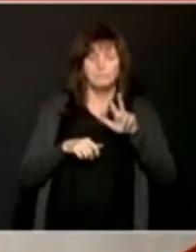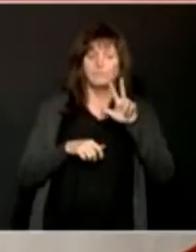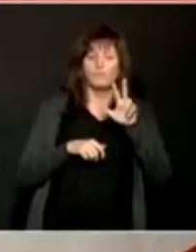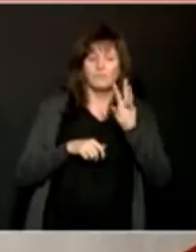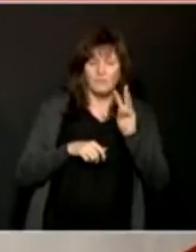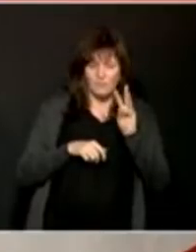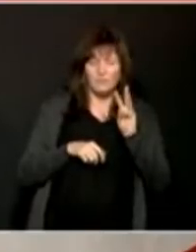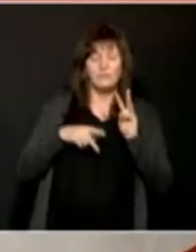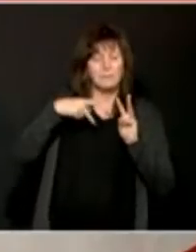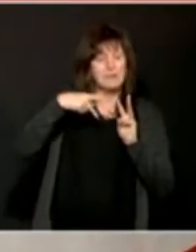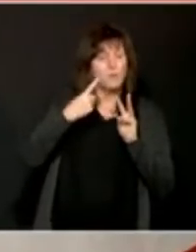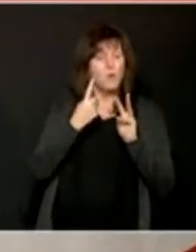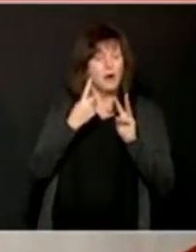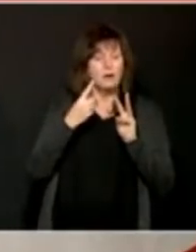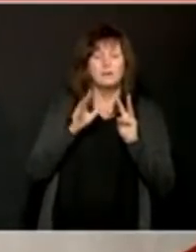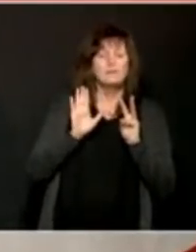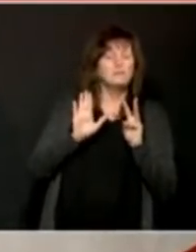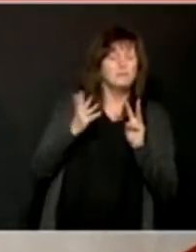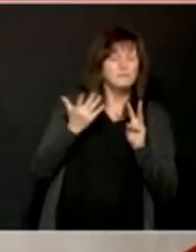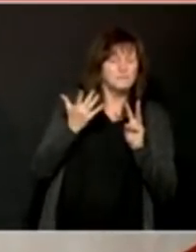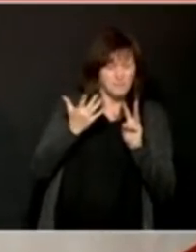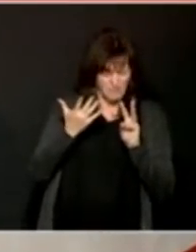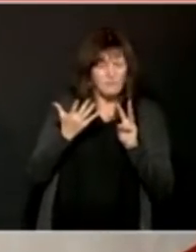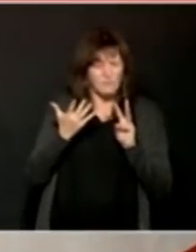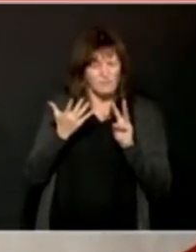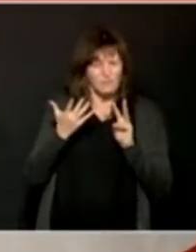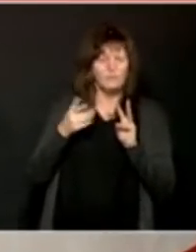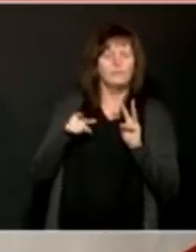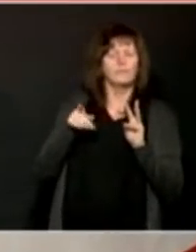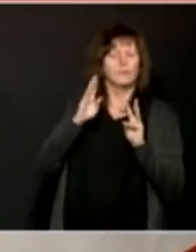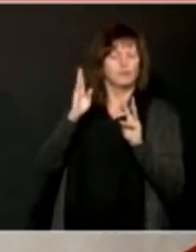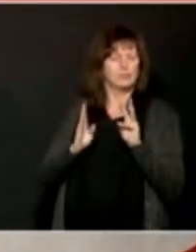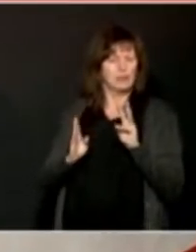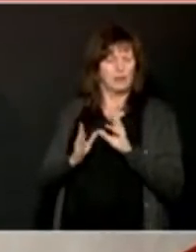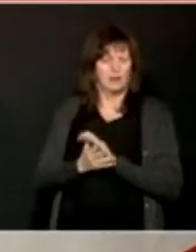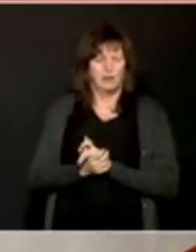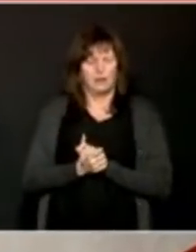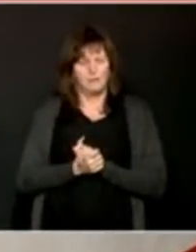first identified in Brazil. There are an additional